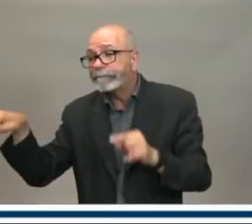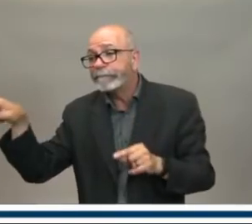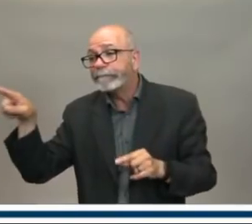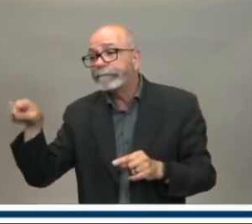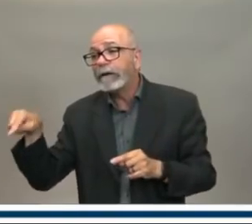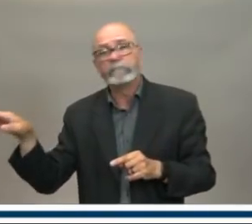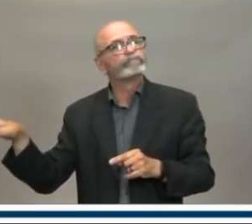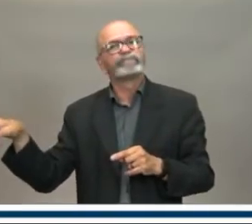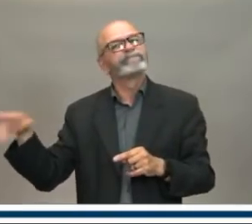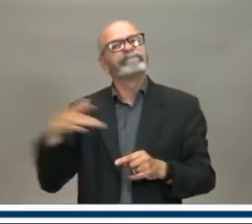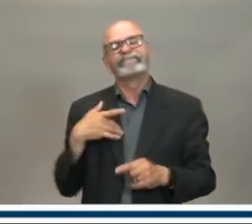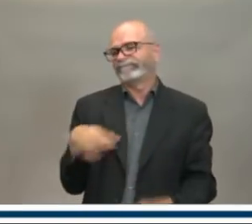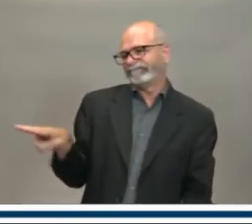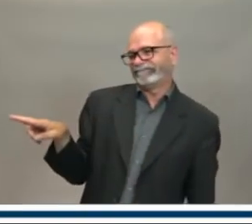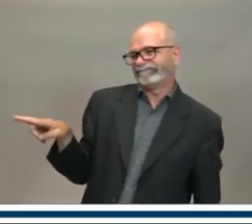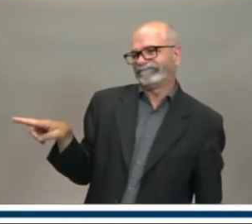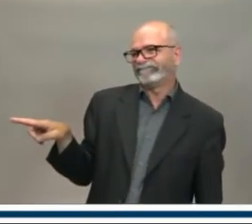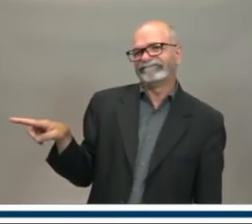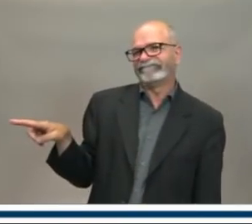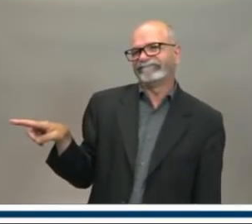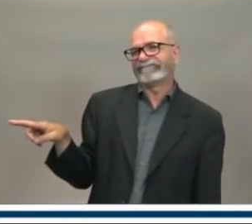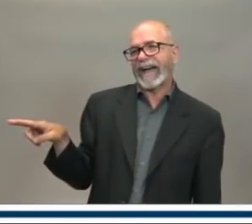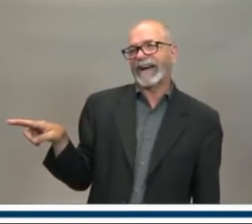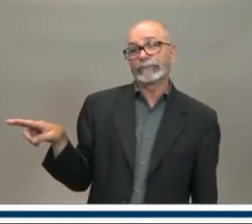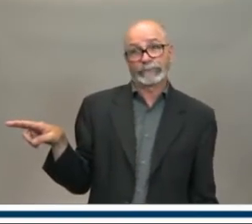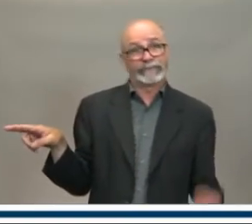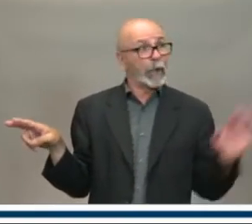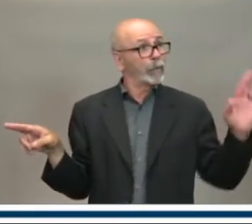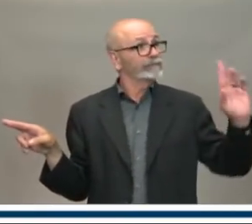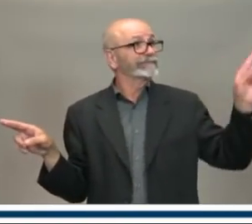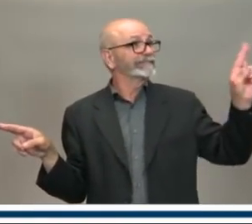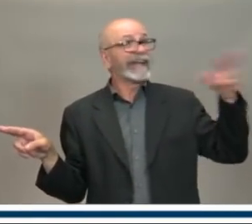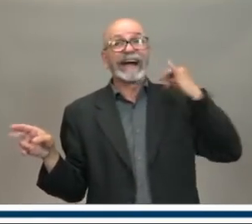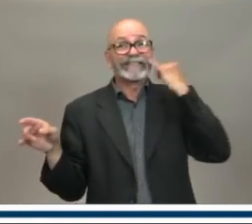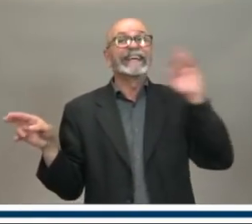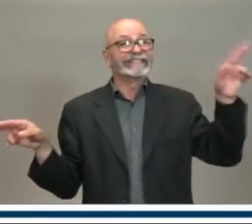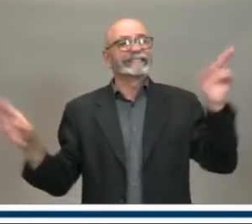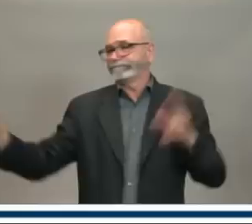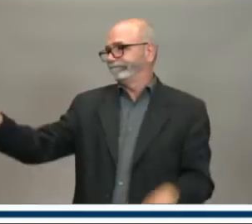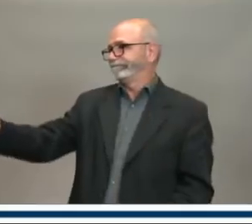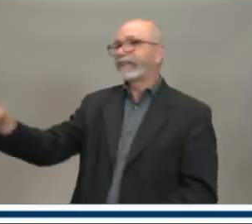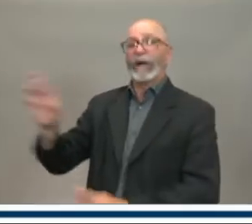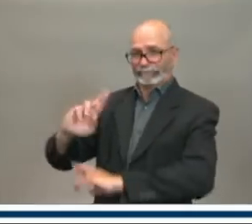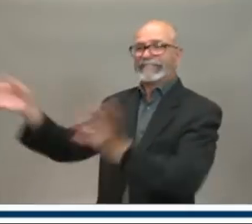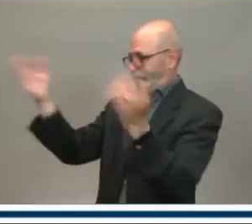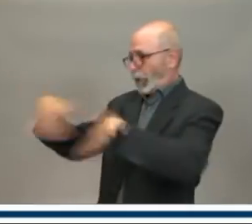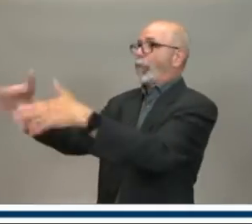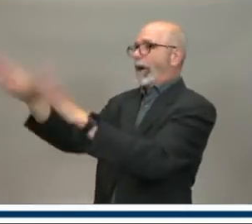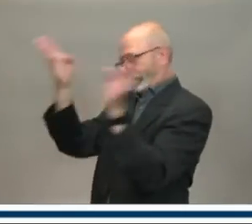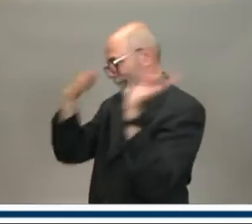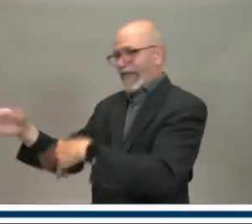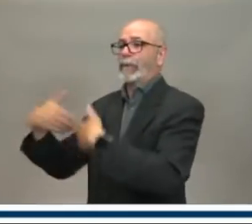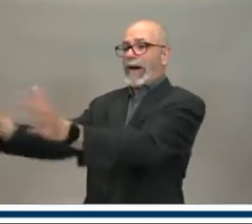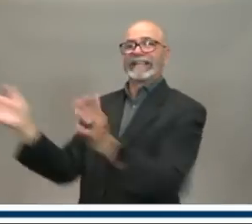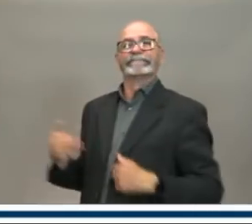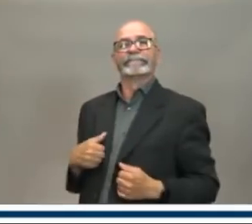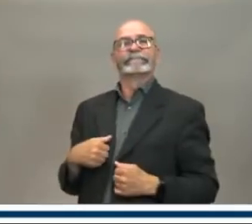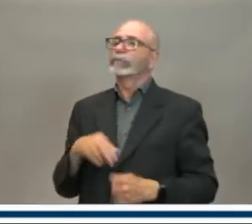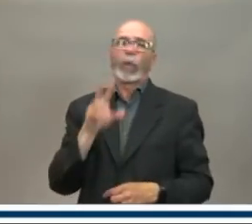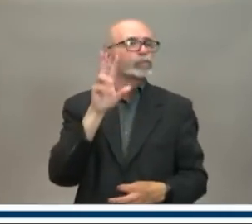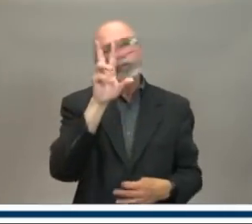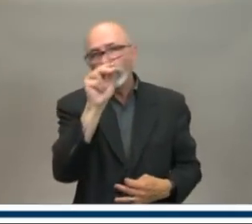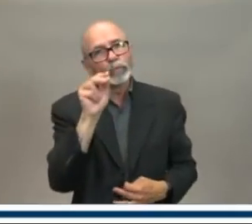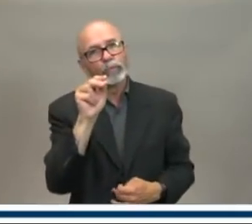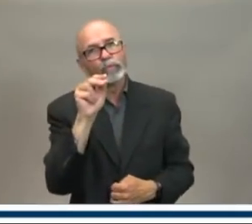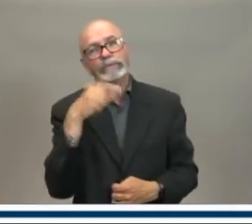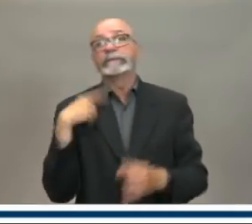waiting to get the go-ahead and then plan the opening. The opening is being planned as we sit here and talk to you about keeping Nova Scotians safe due to public